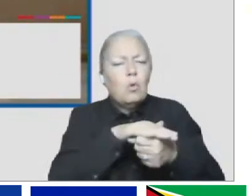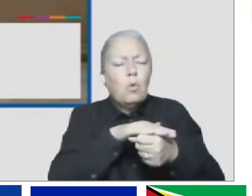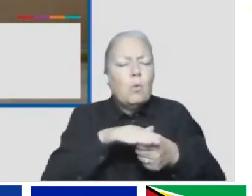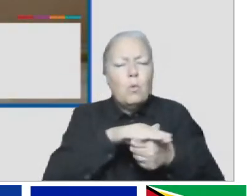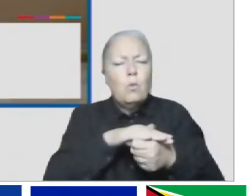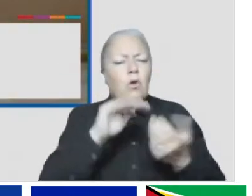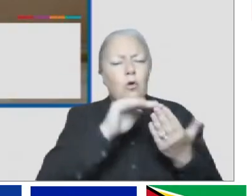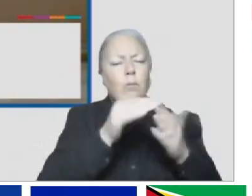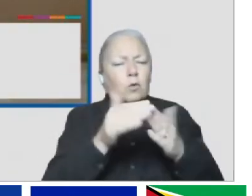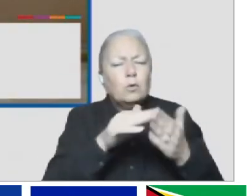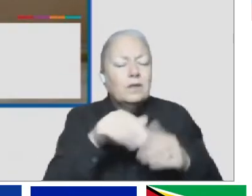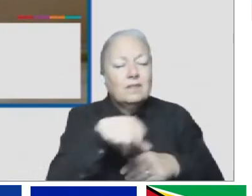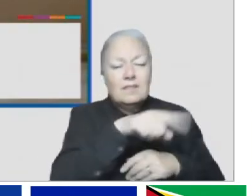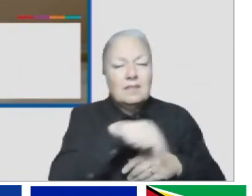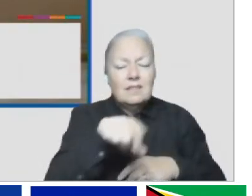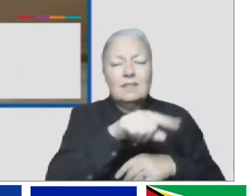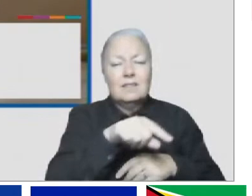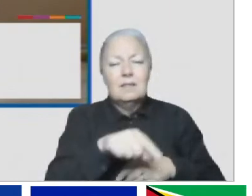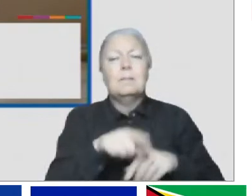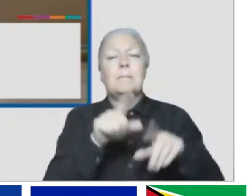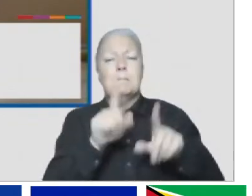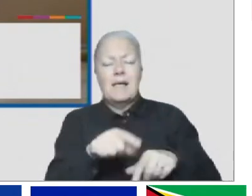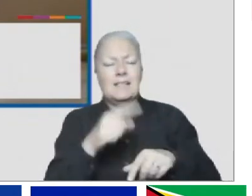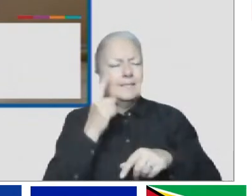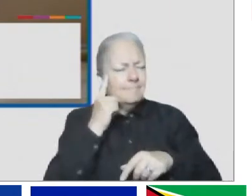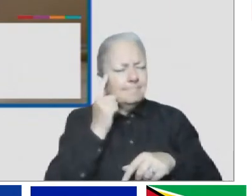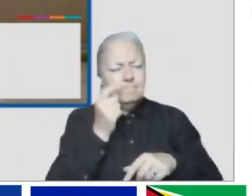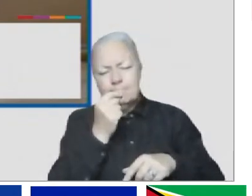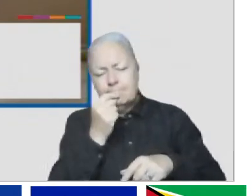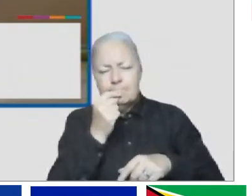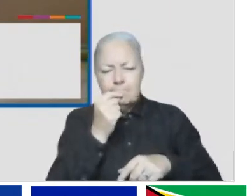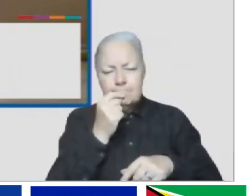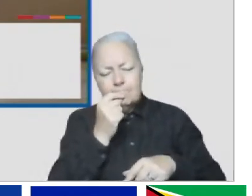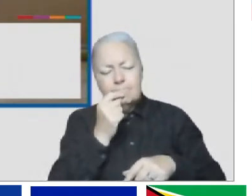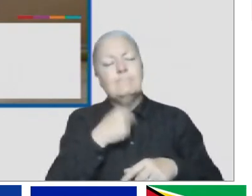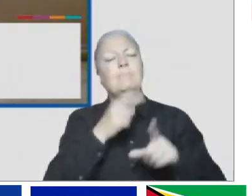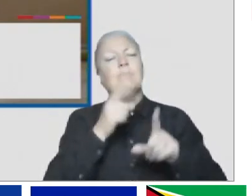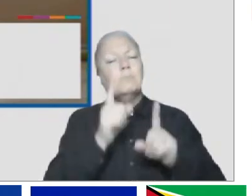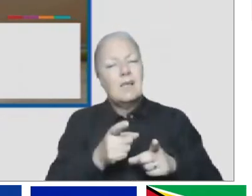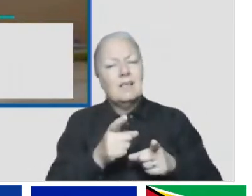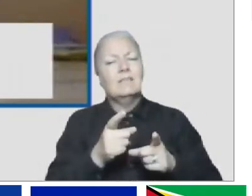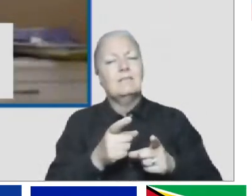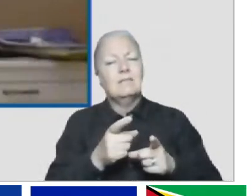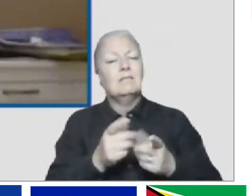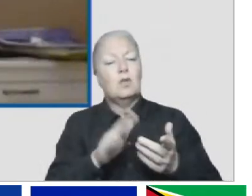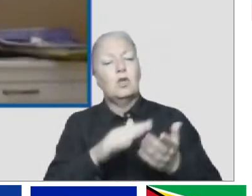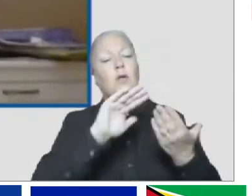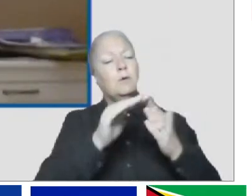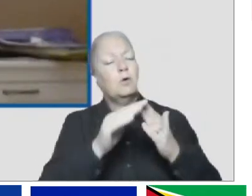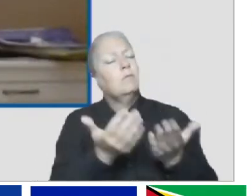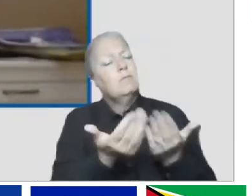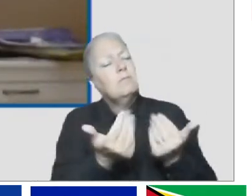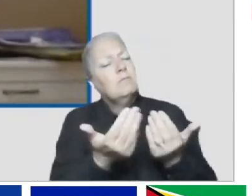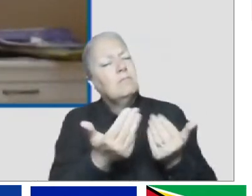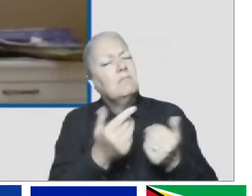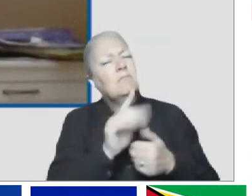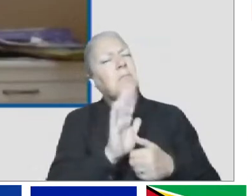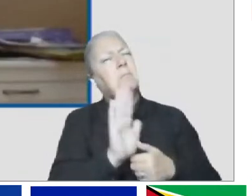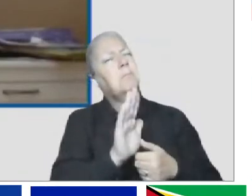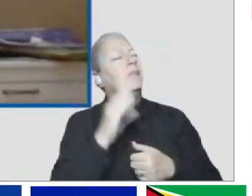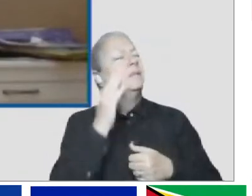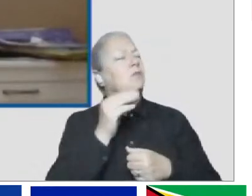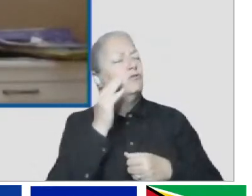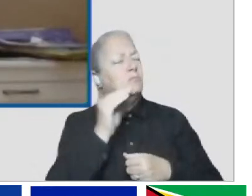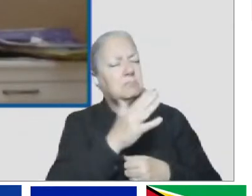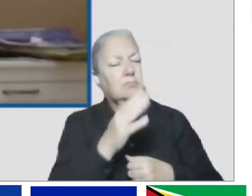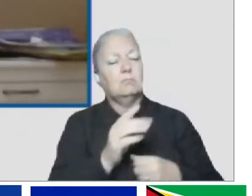thought through. And we need to listen to the perspective of the communities who are living these experiences. Number 2, as